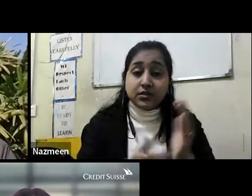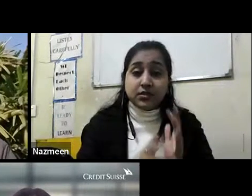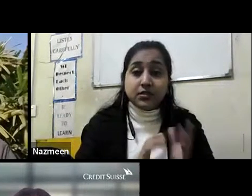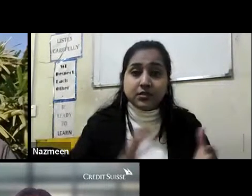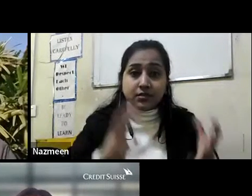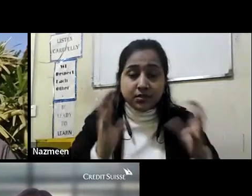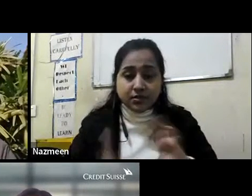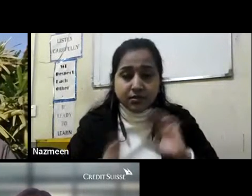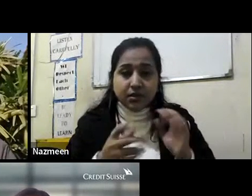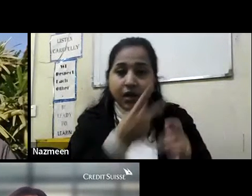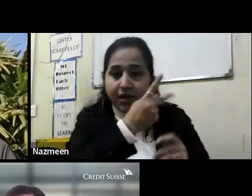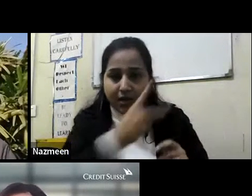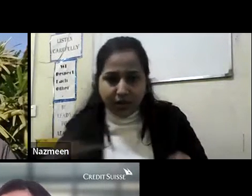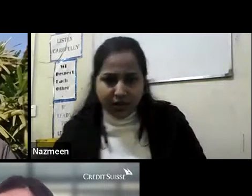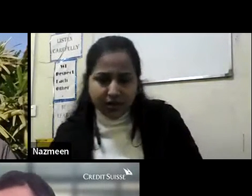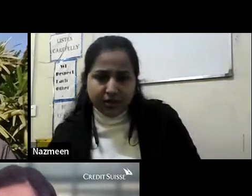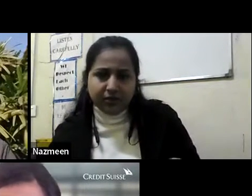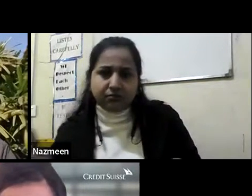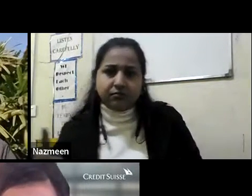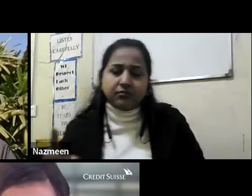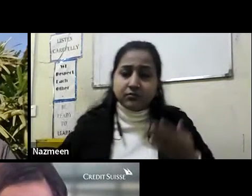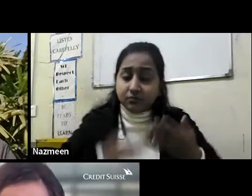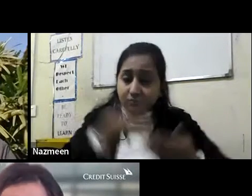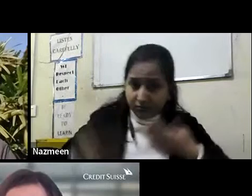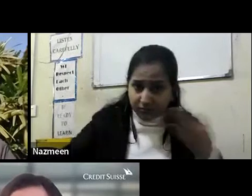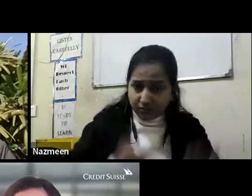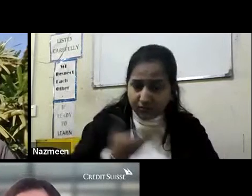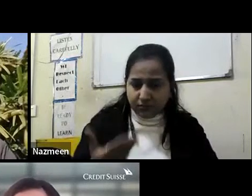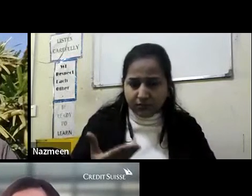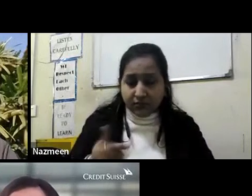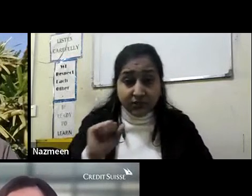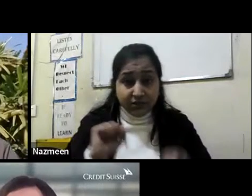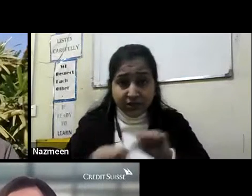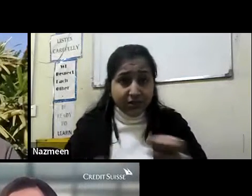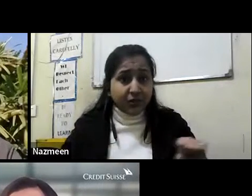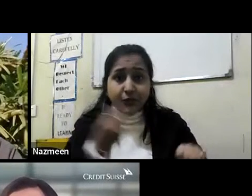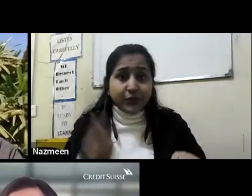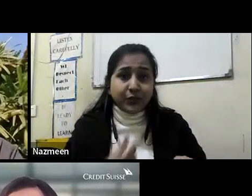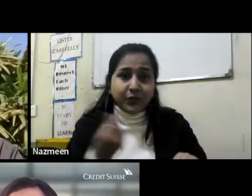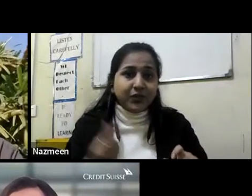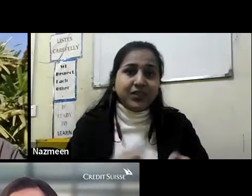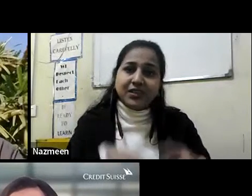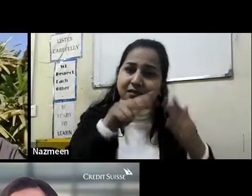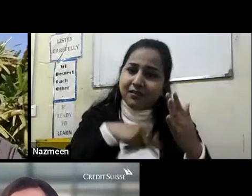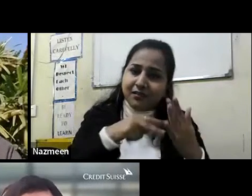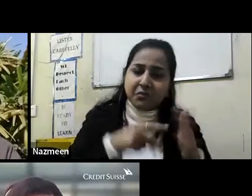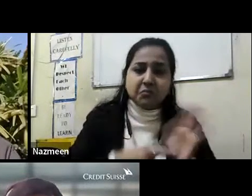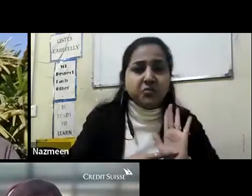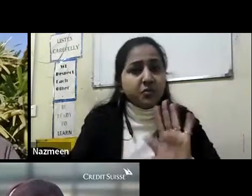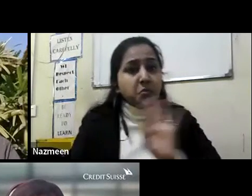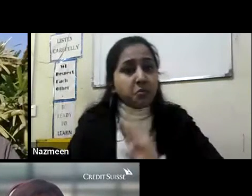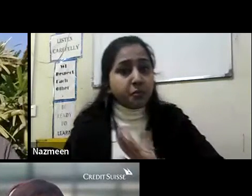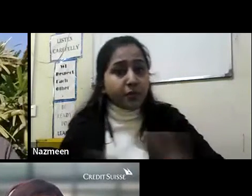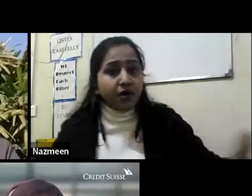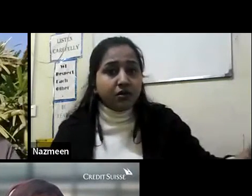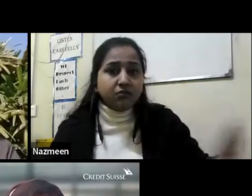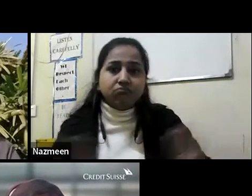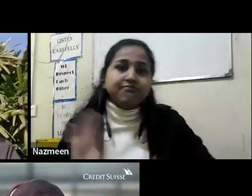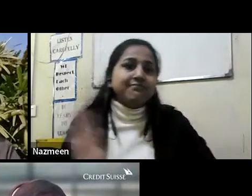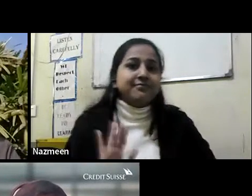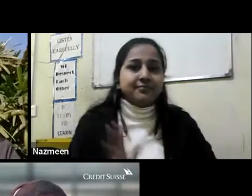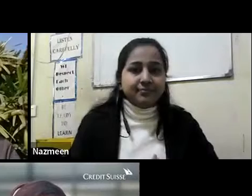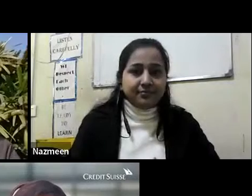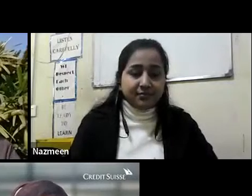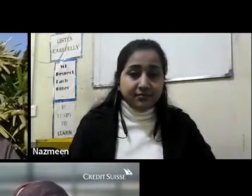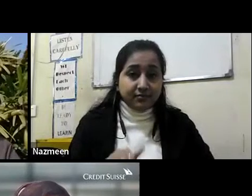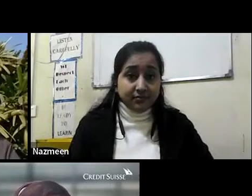such coaching, and where we bring in people that, it's not that the people, like you rightly mentioned, it's not that the CEOs or that kind